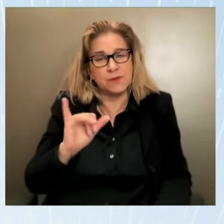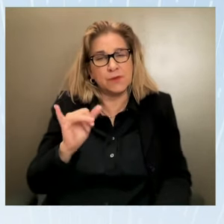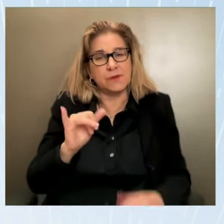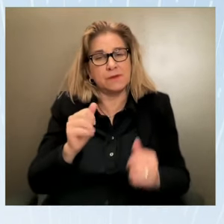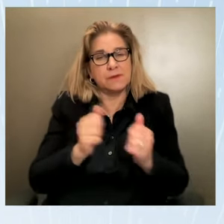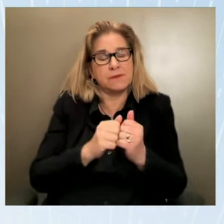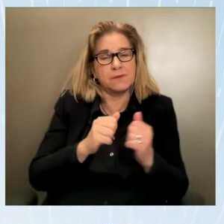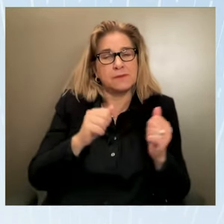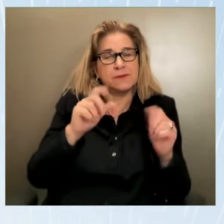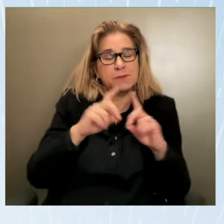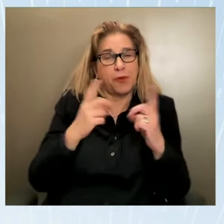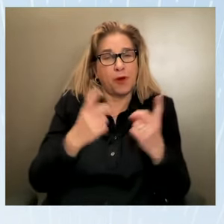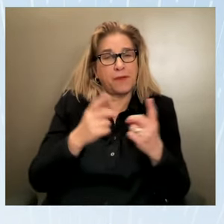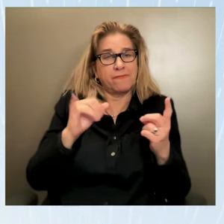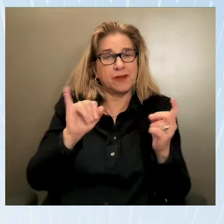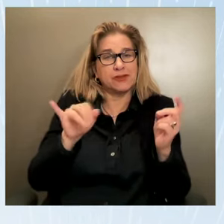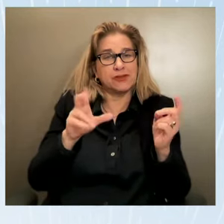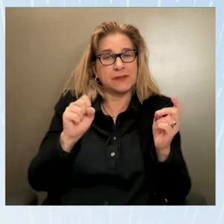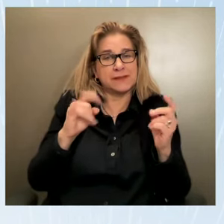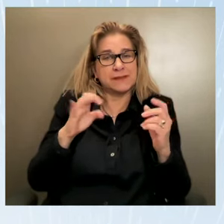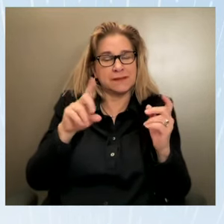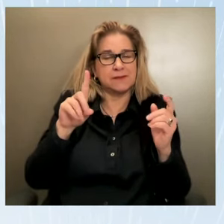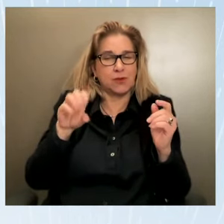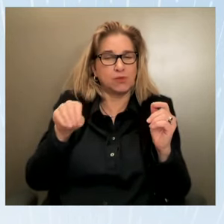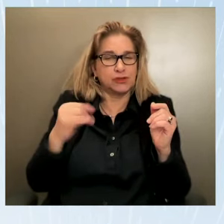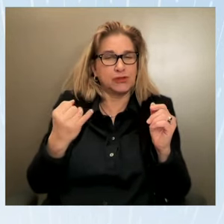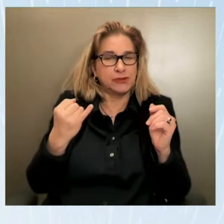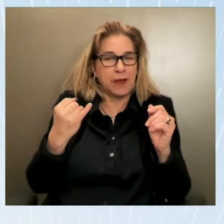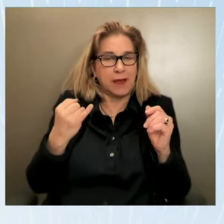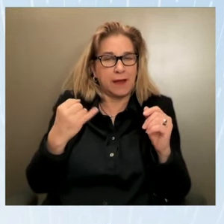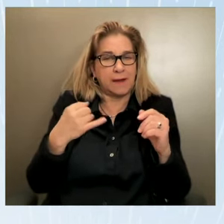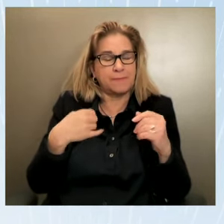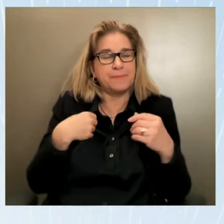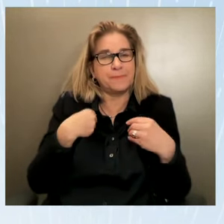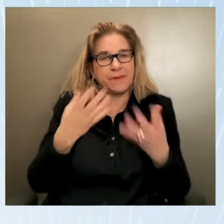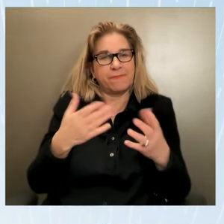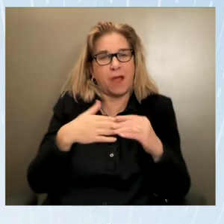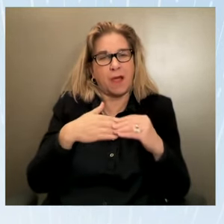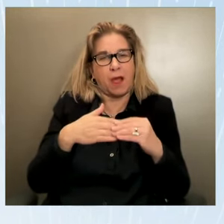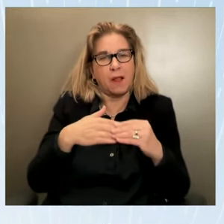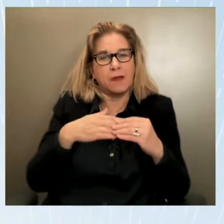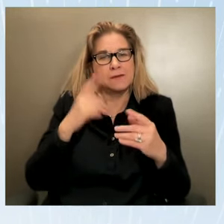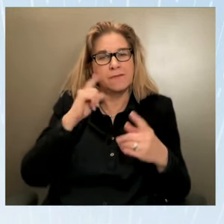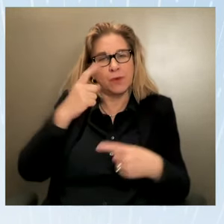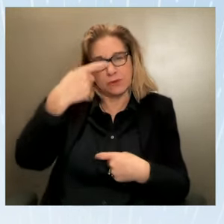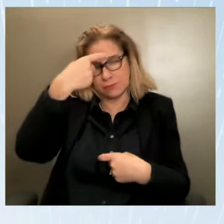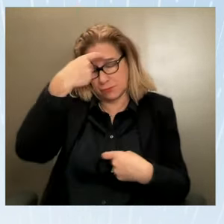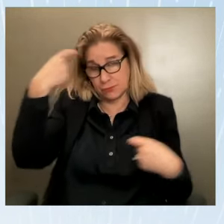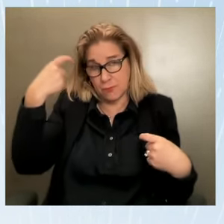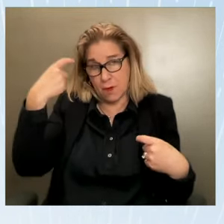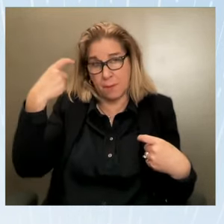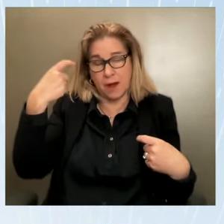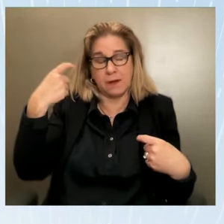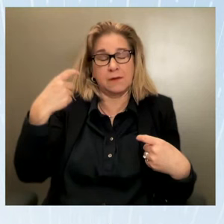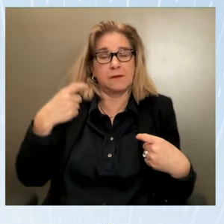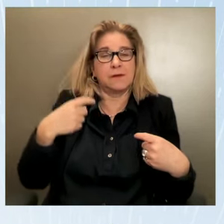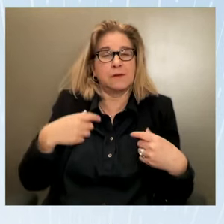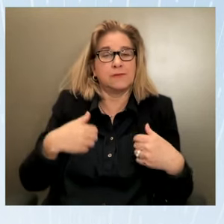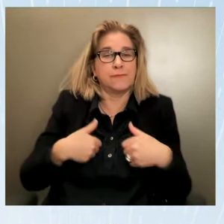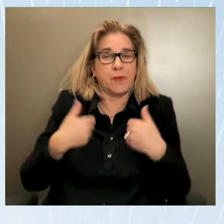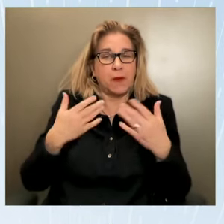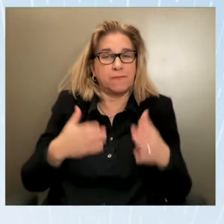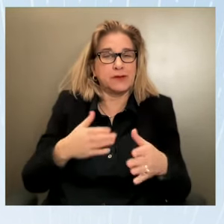Labor, Justice, and State have increased their investigation and prosecution of labor trafficking, including involving